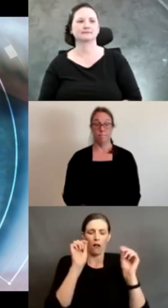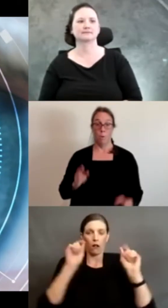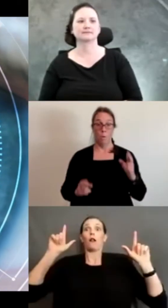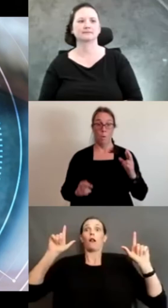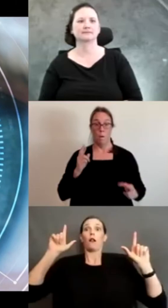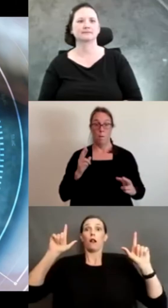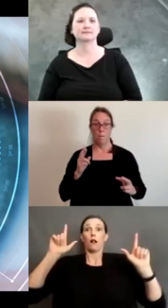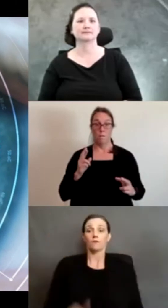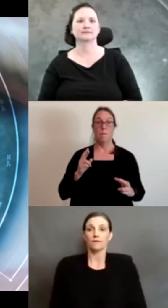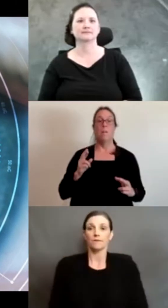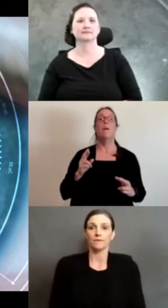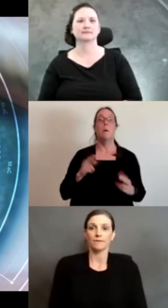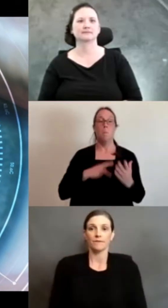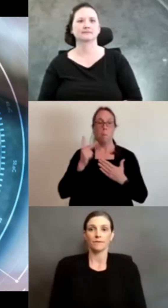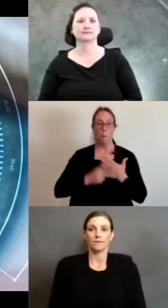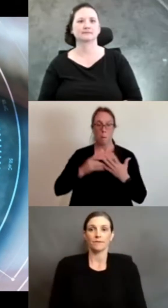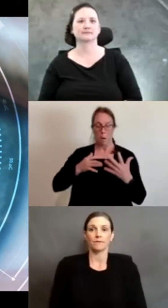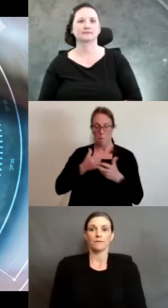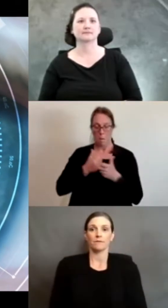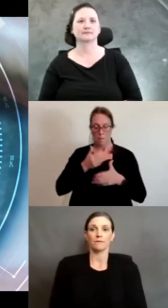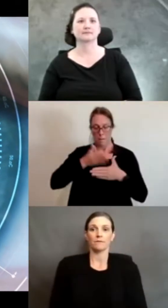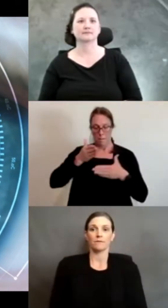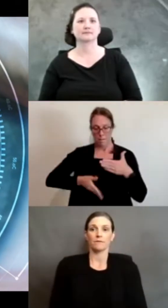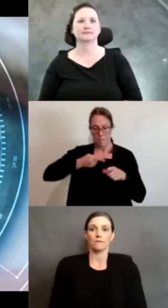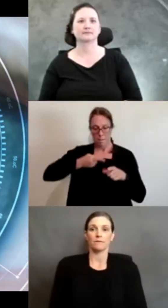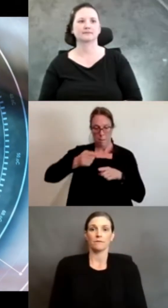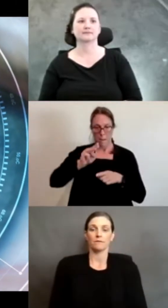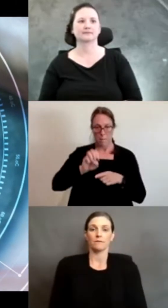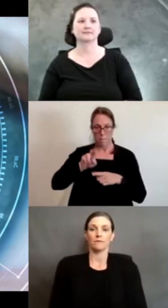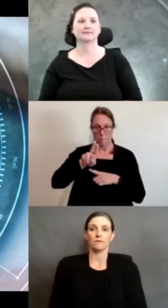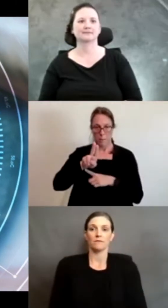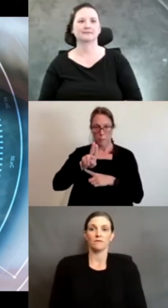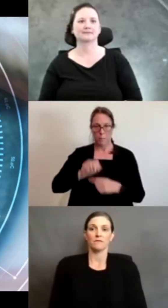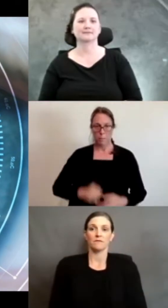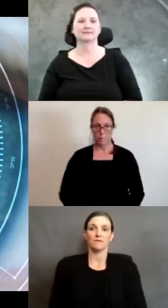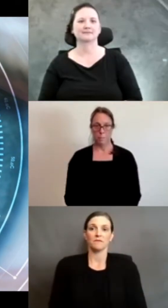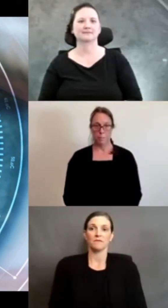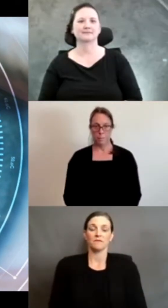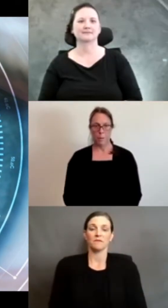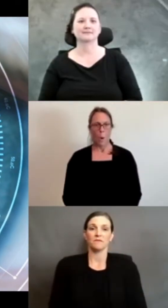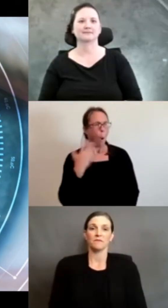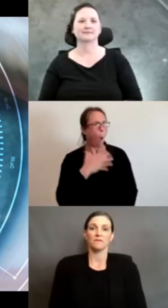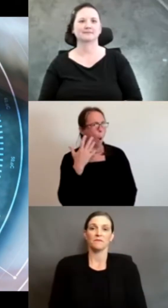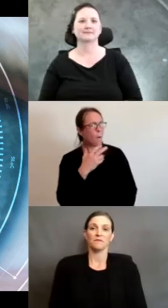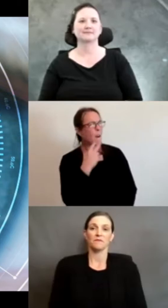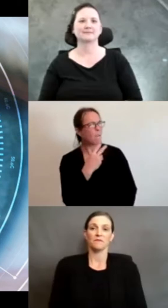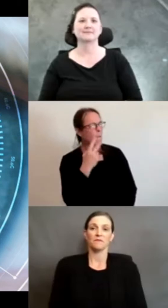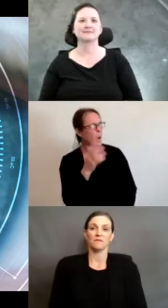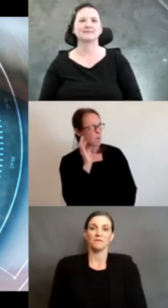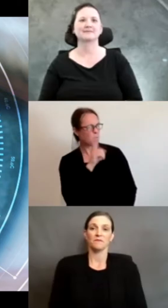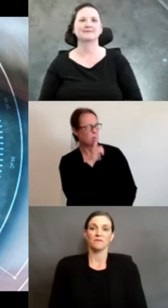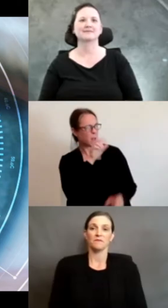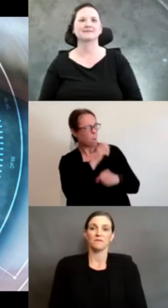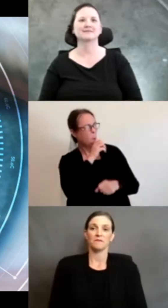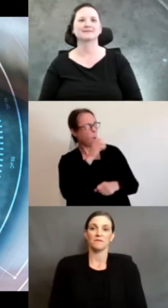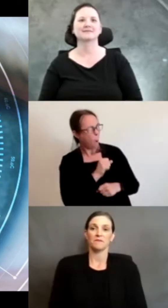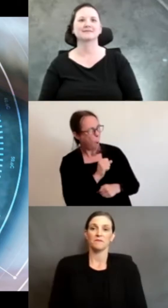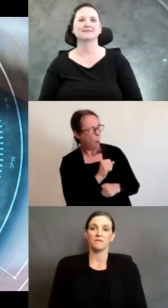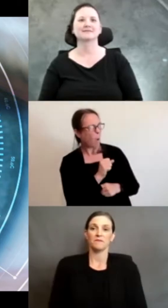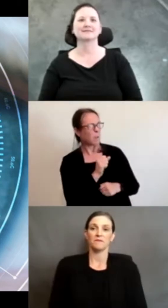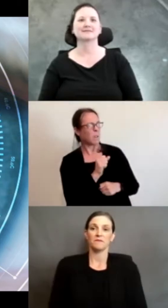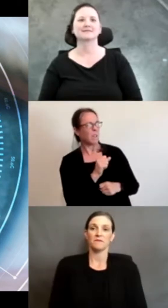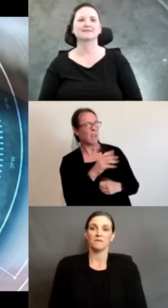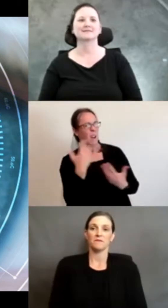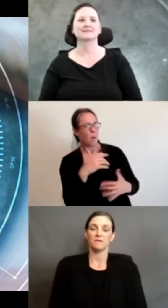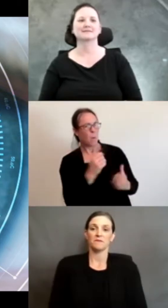complete. Main menu. Wow! The voice is super old school without the emotion humor function. It reminds me of